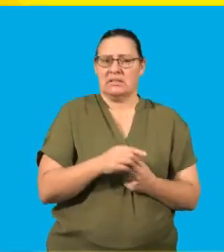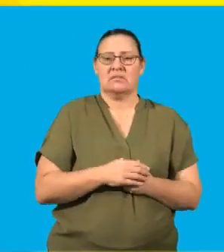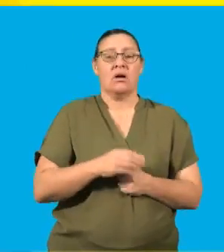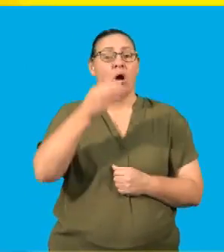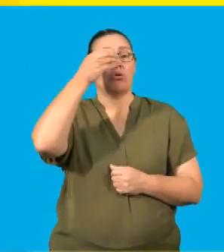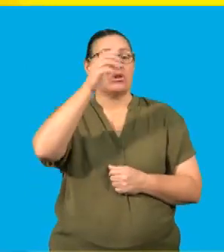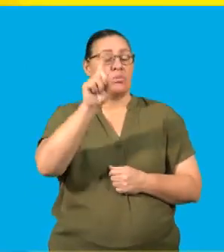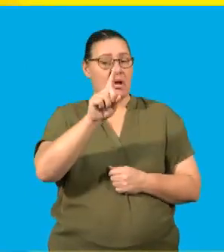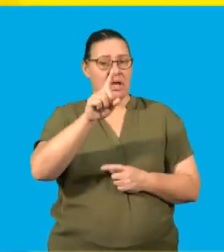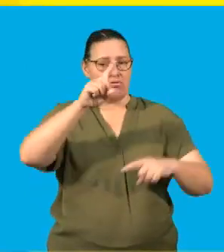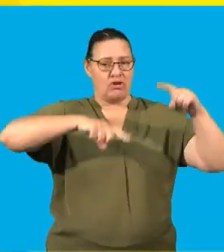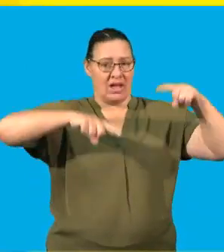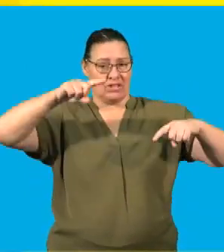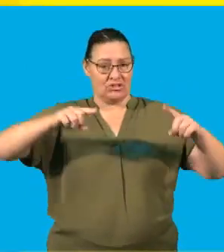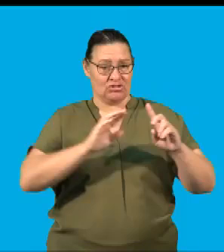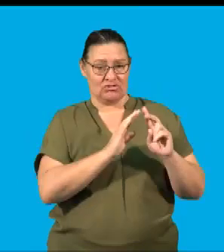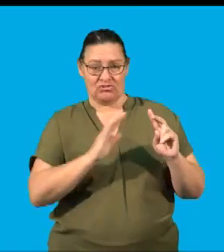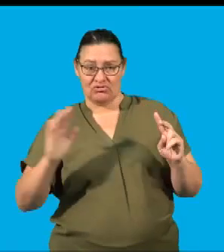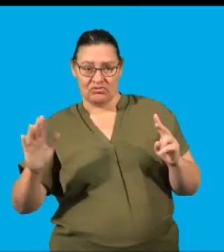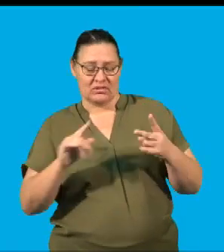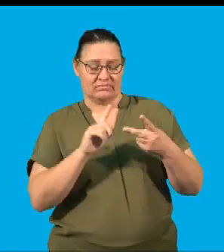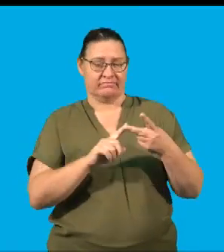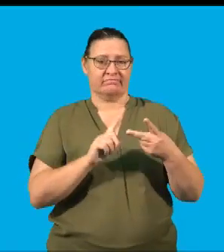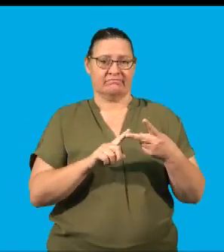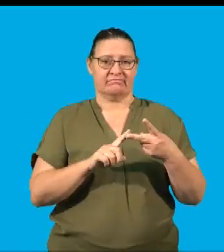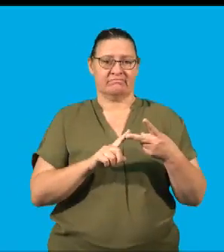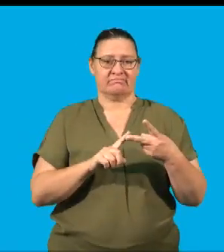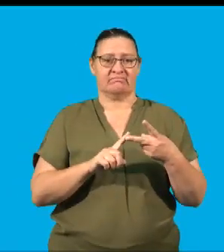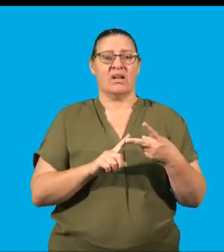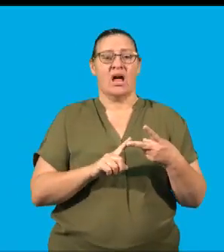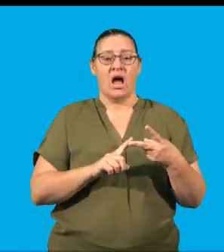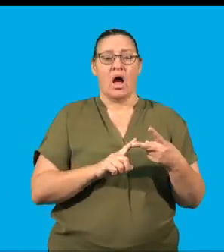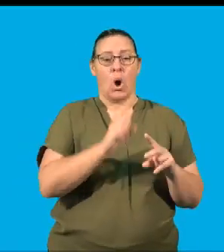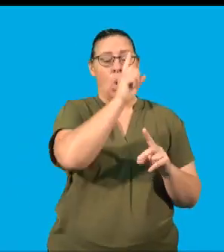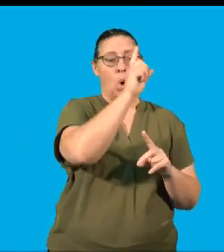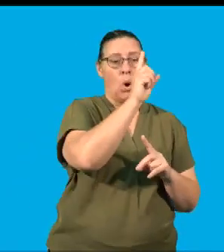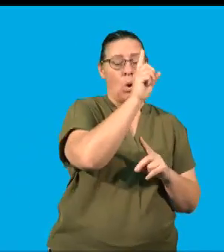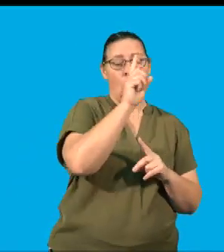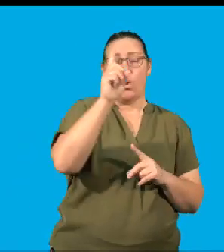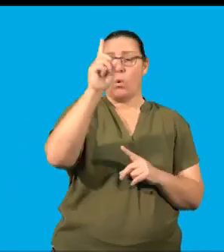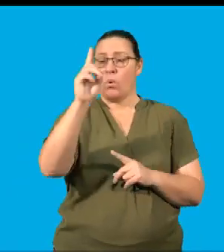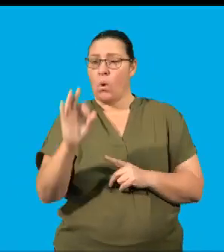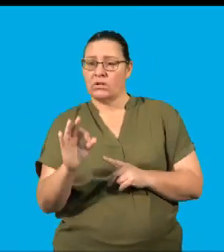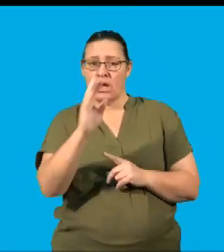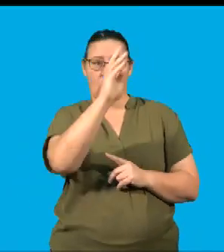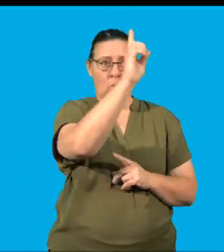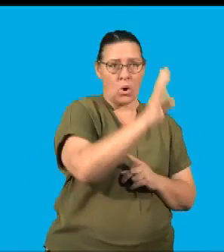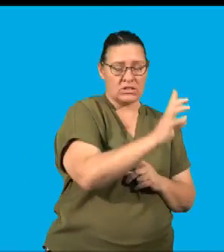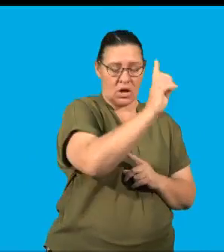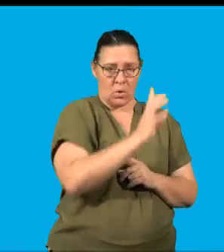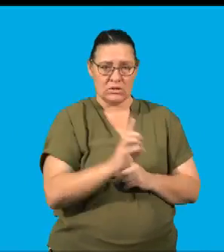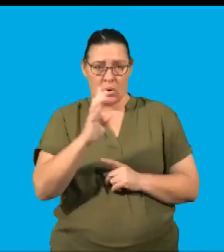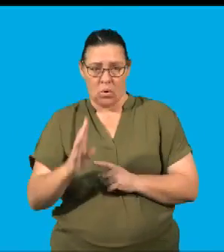at the concept of range. We are going to look at the concept of the interquartile range, which is also known as the